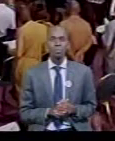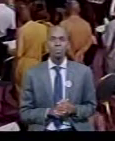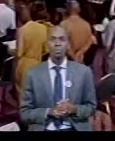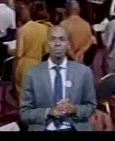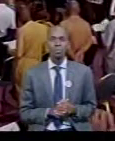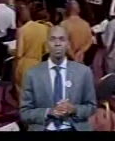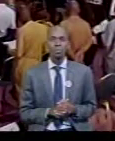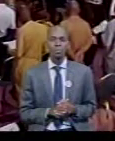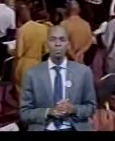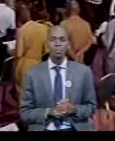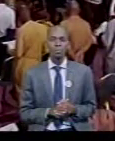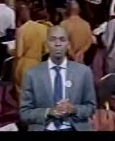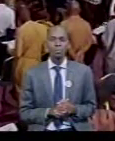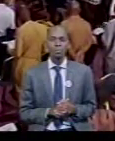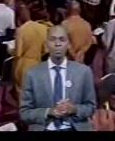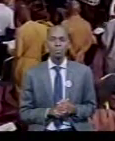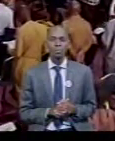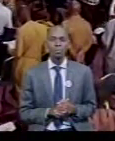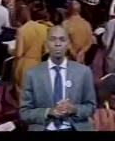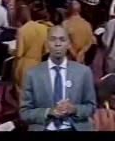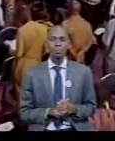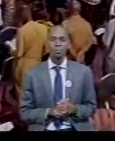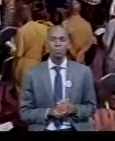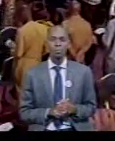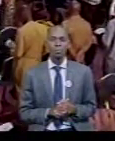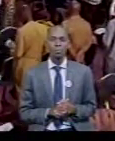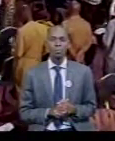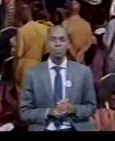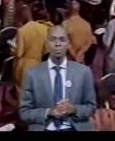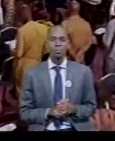Jesus, just from sin and self to cease,